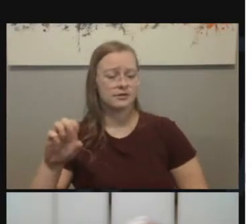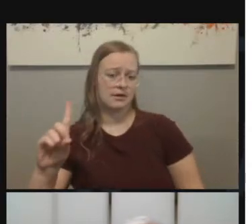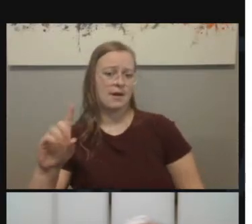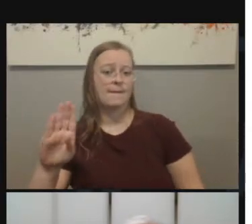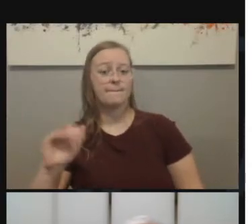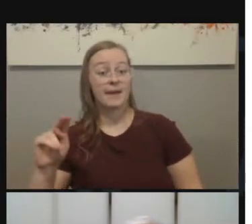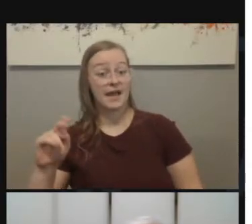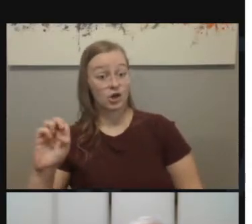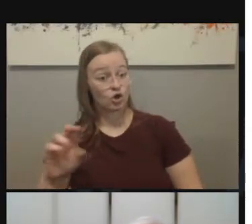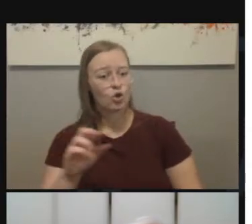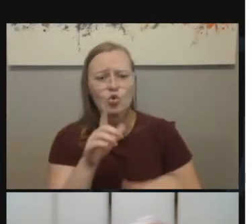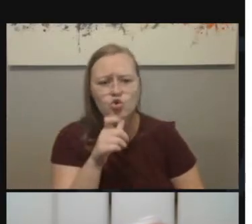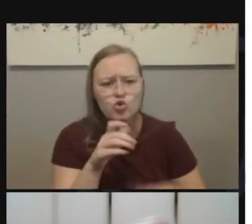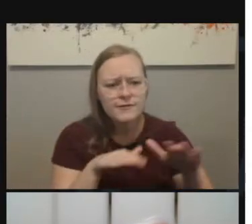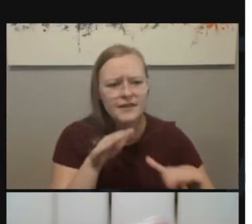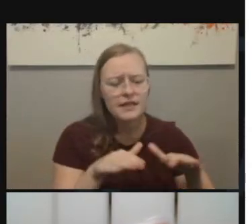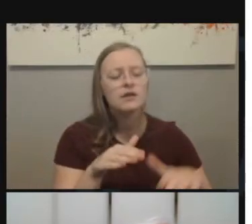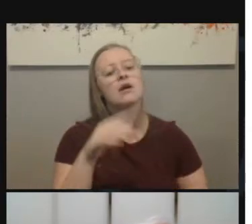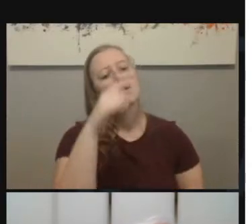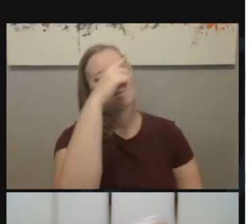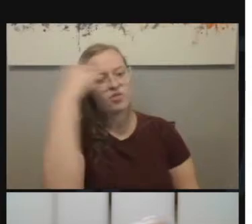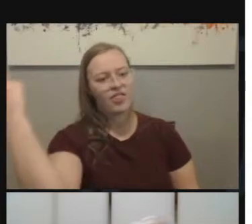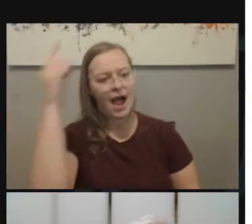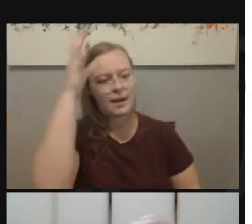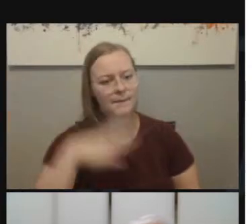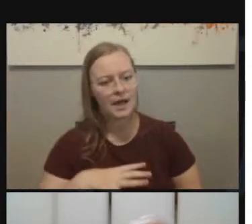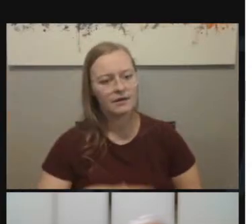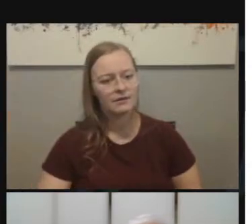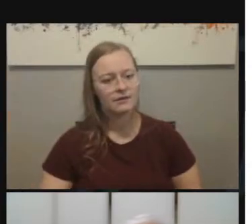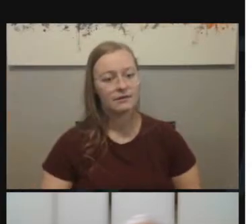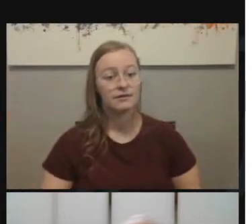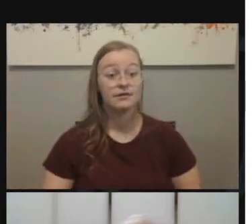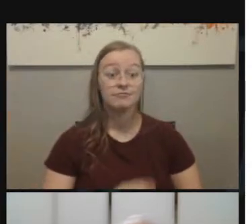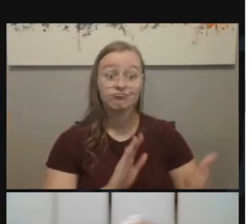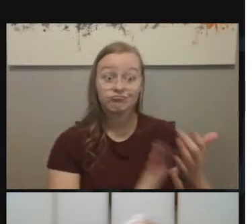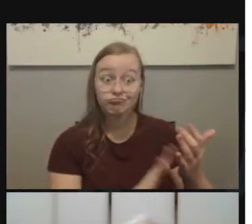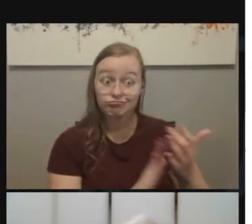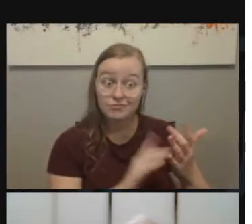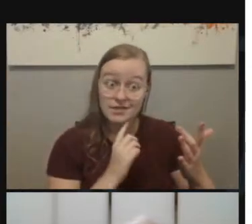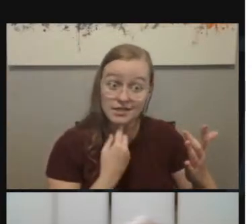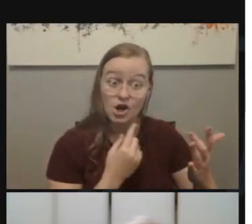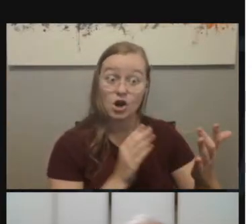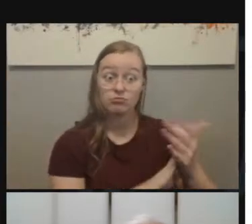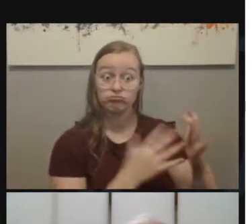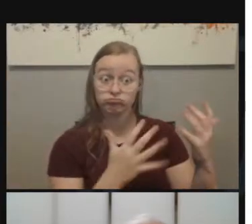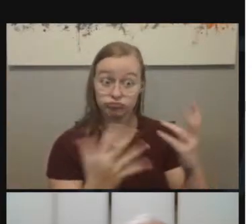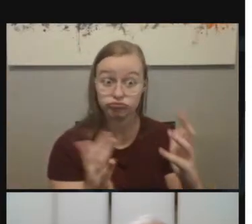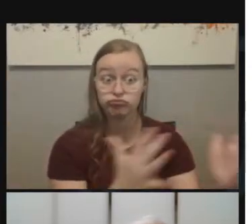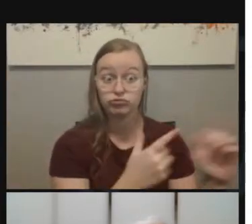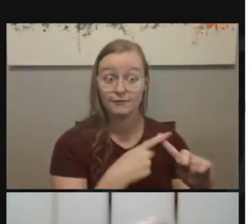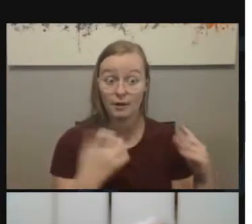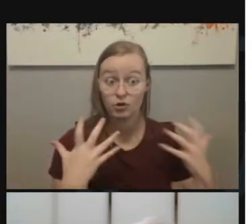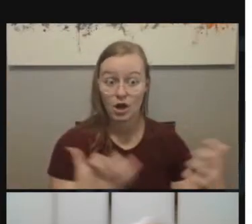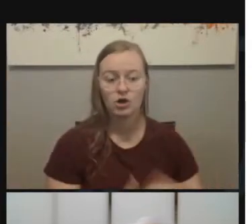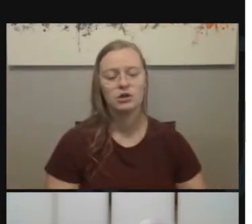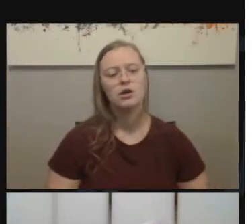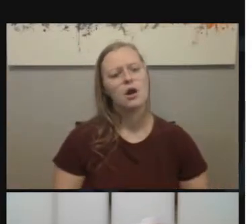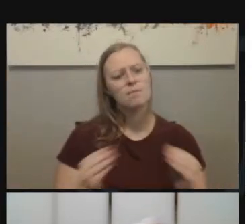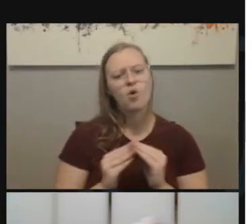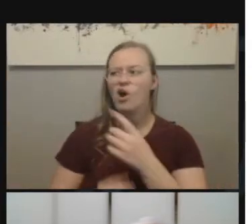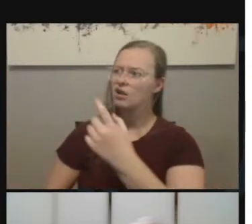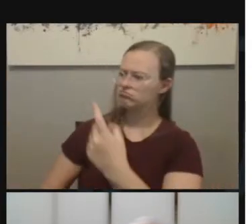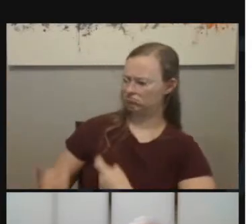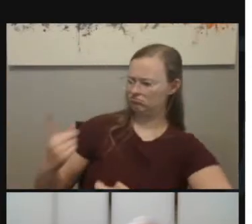Black men. That gets serious applause. And when it is further asked, what have